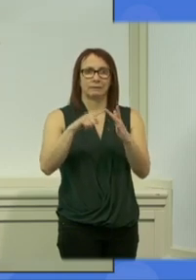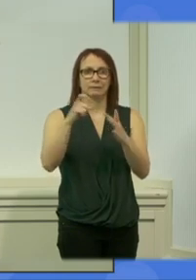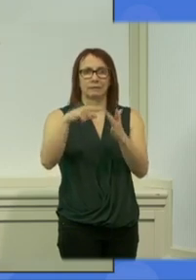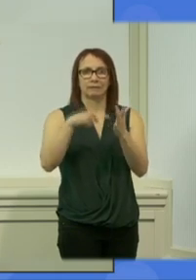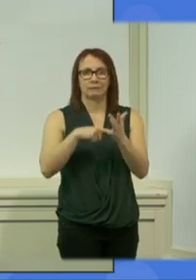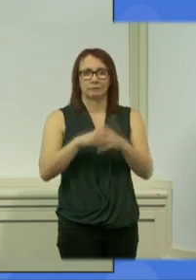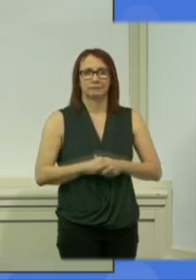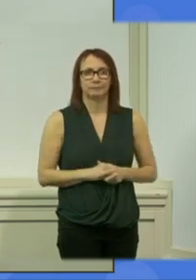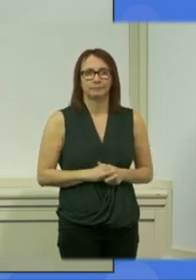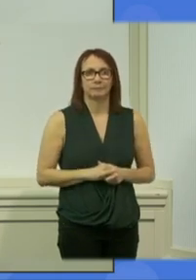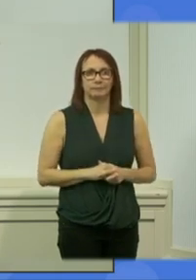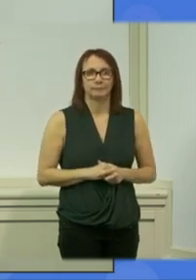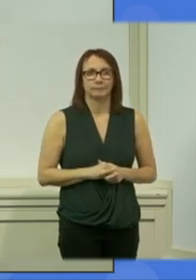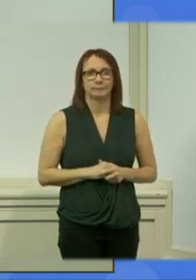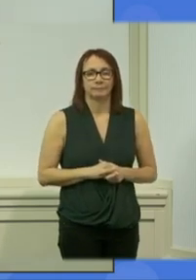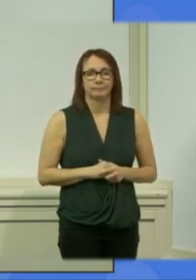So,